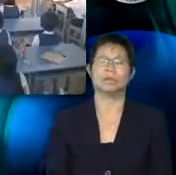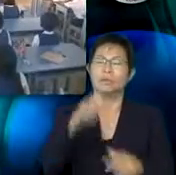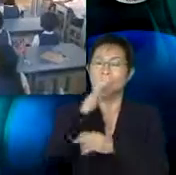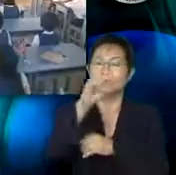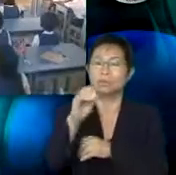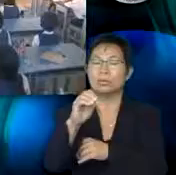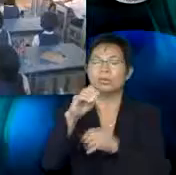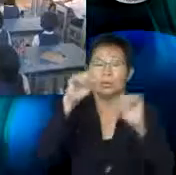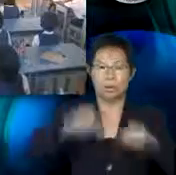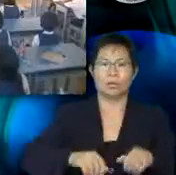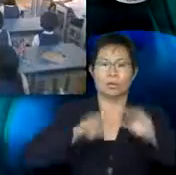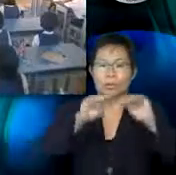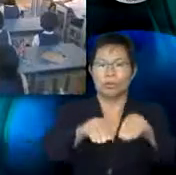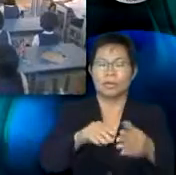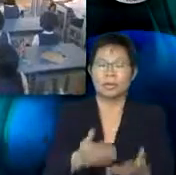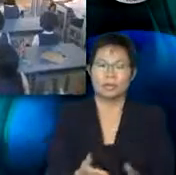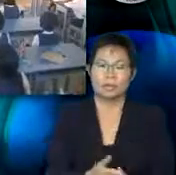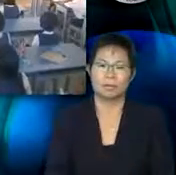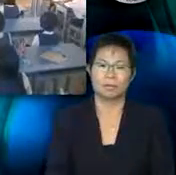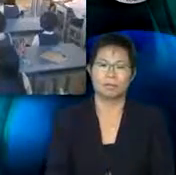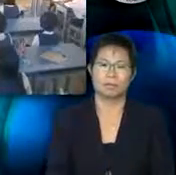Design? So, what can you put there?